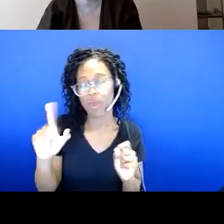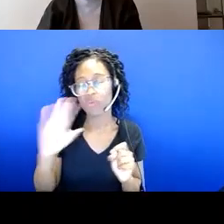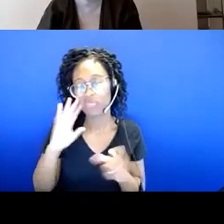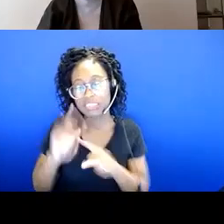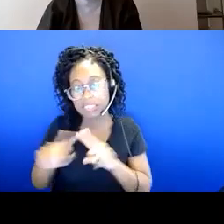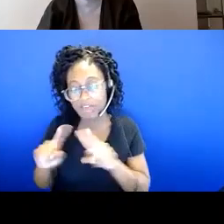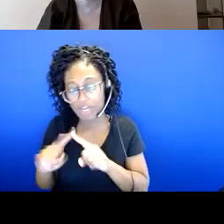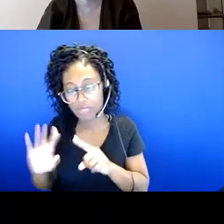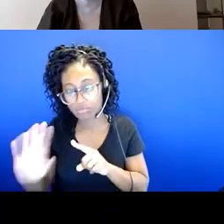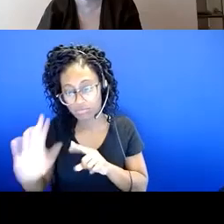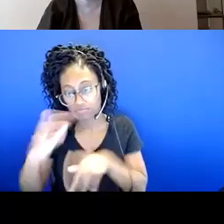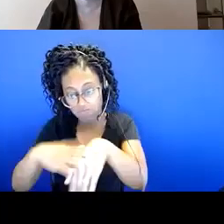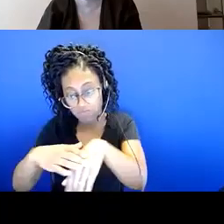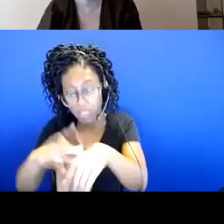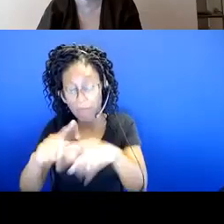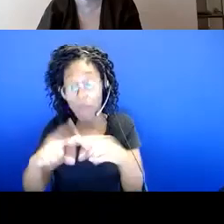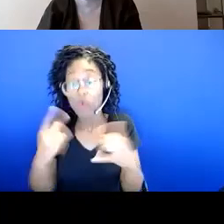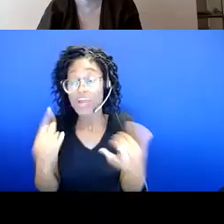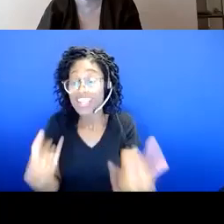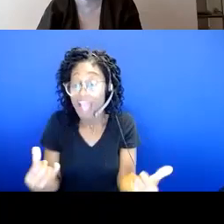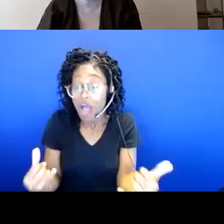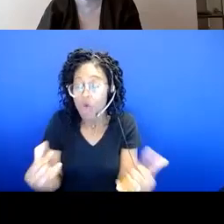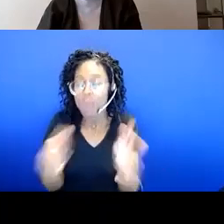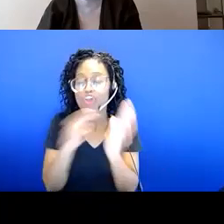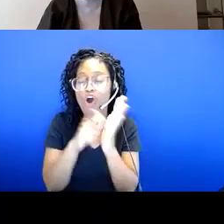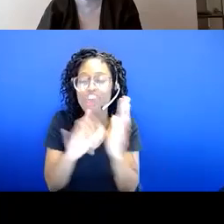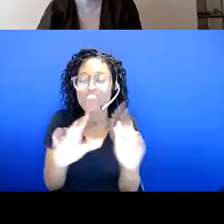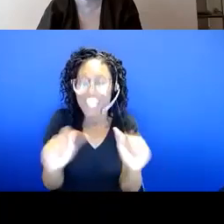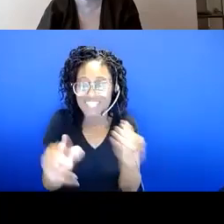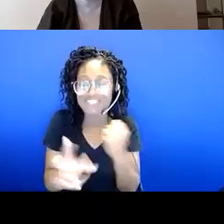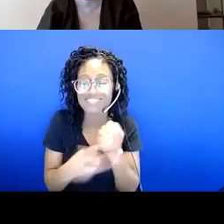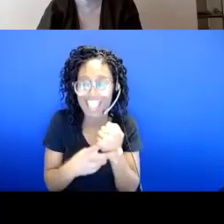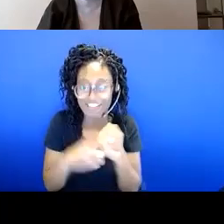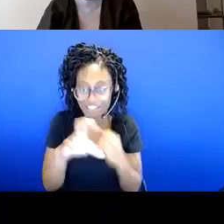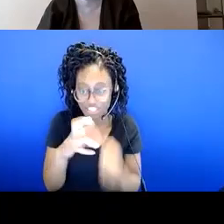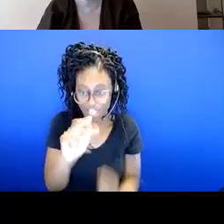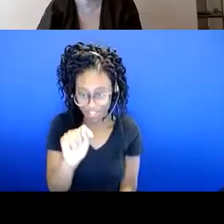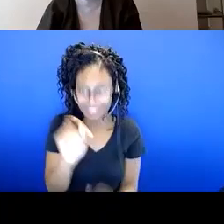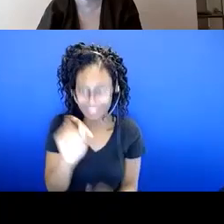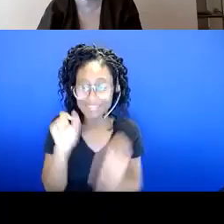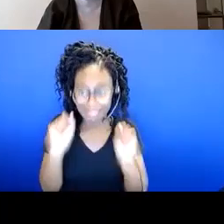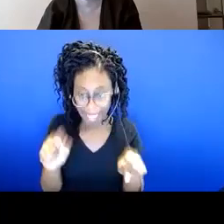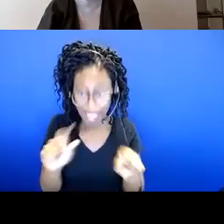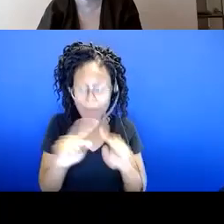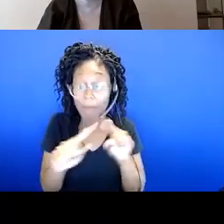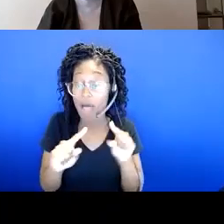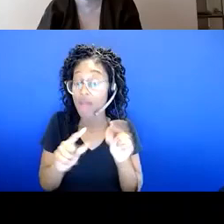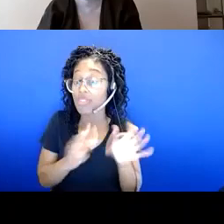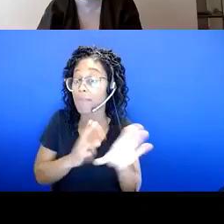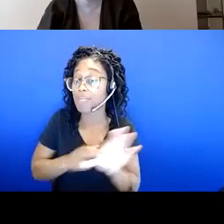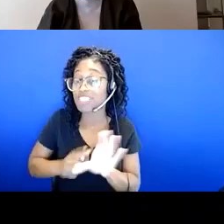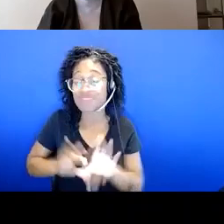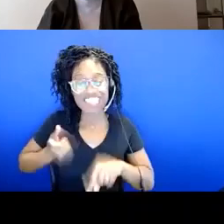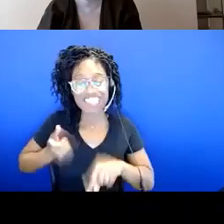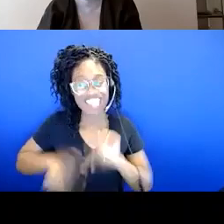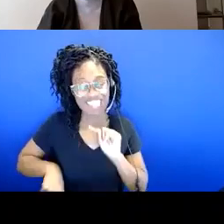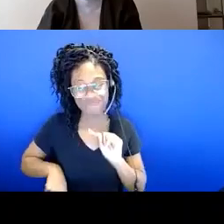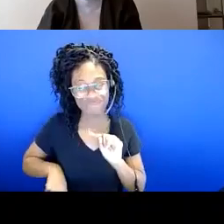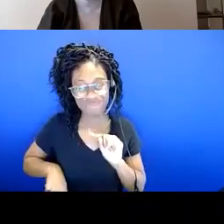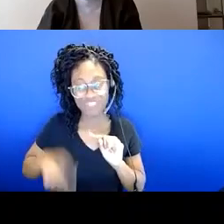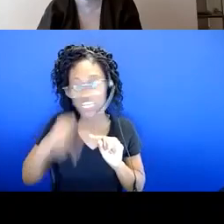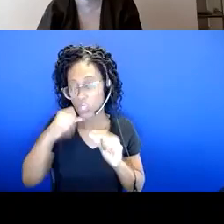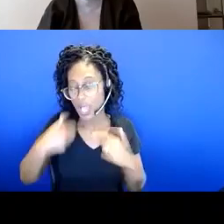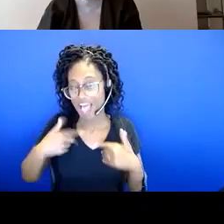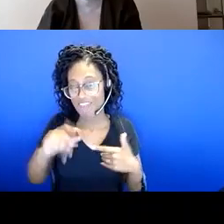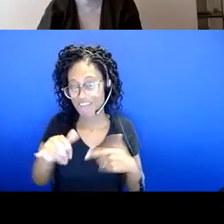can save the chats, but the participants can't. We don't have that function, but